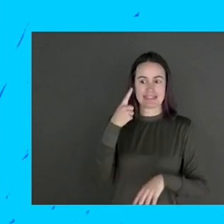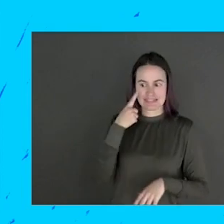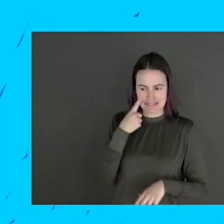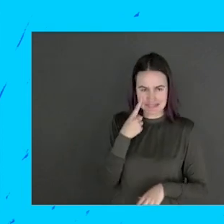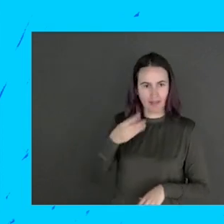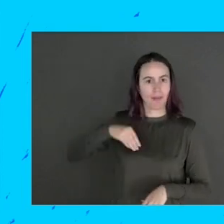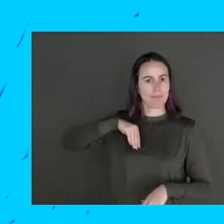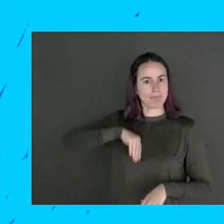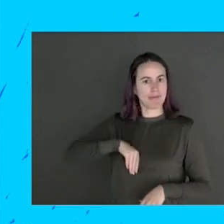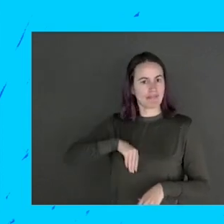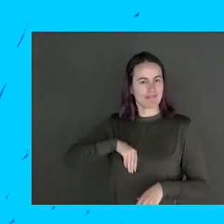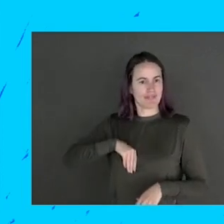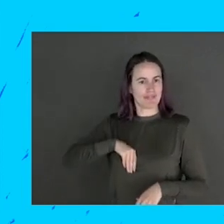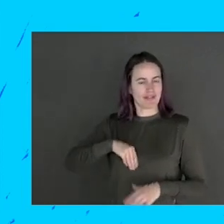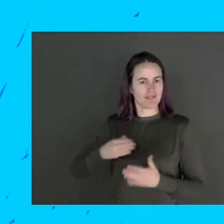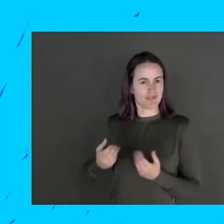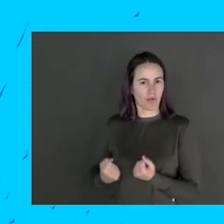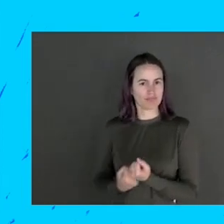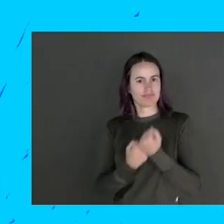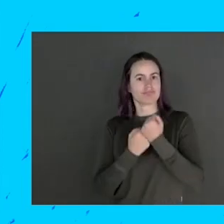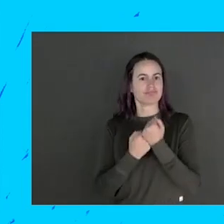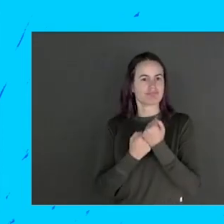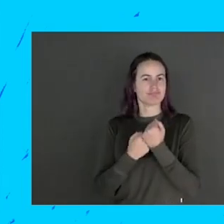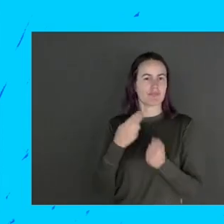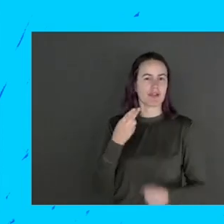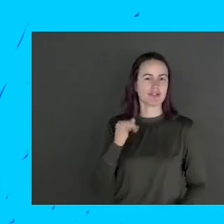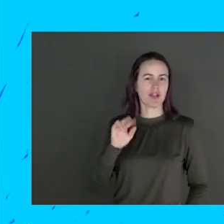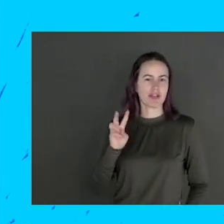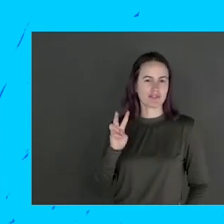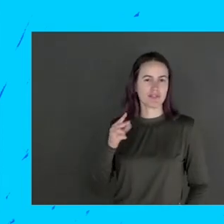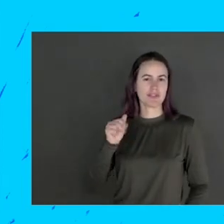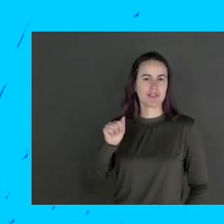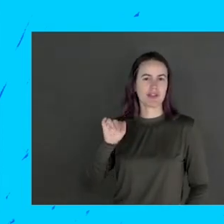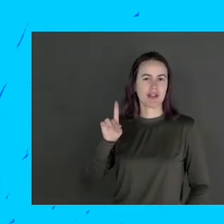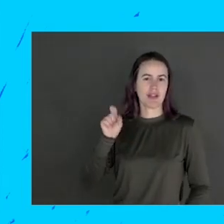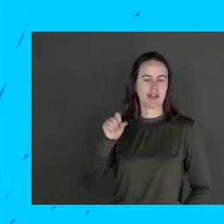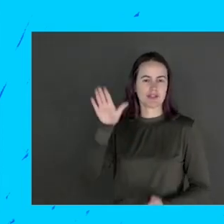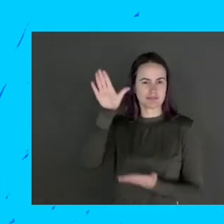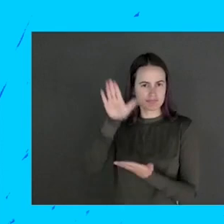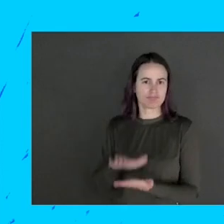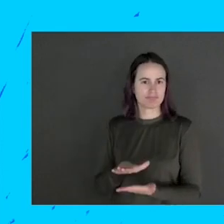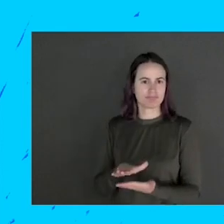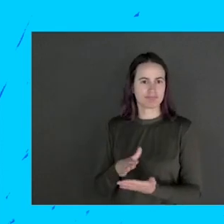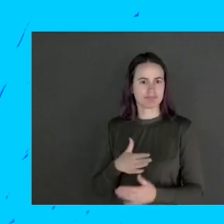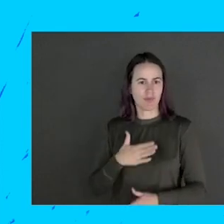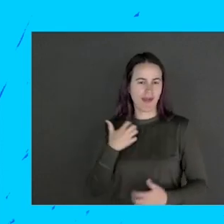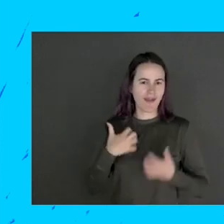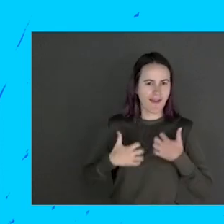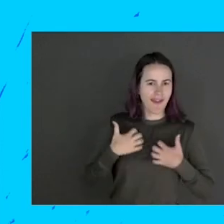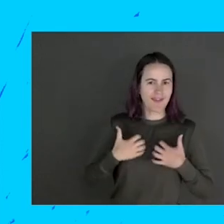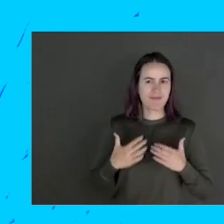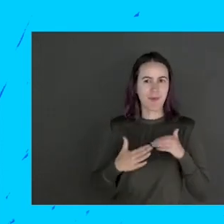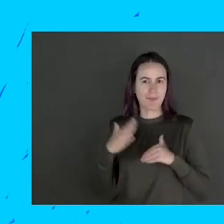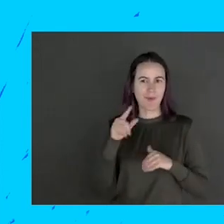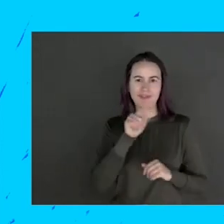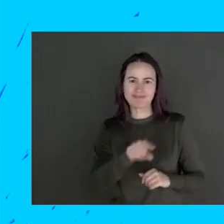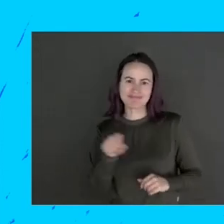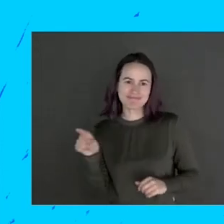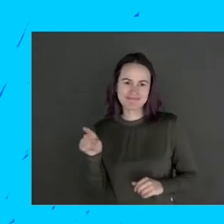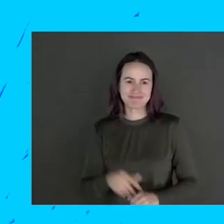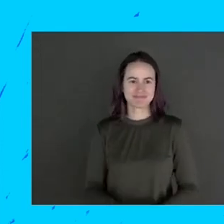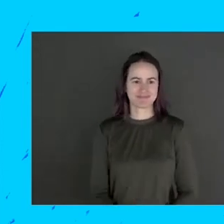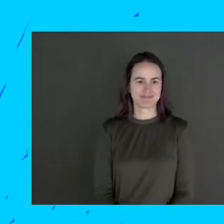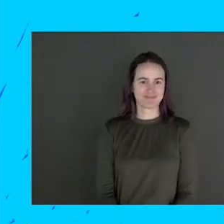and AIDS. So thank you so much for that response. And I'm eager to hear from other panelists as well. So I will go to you,